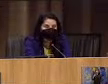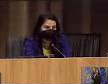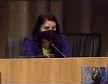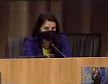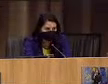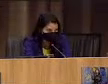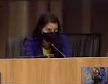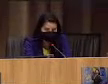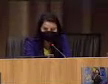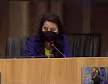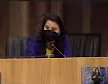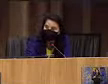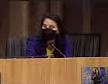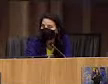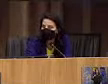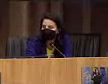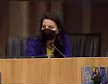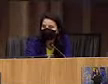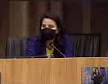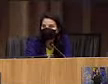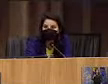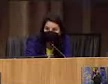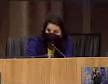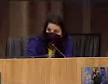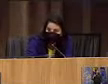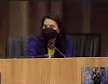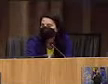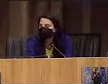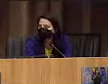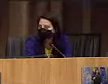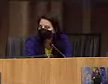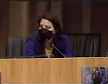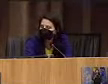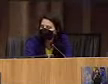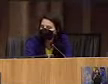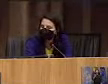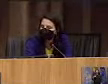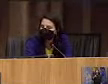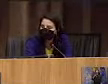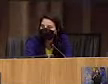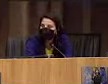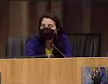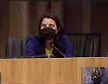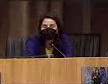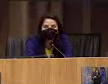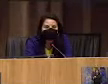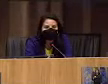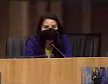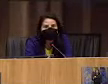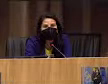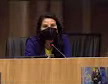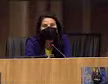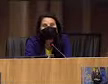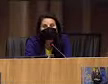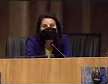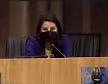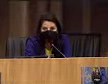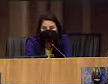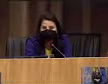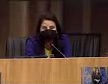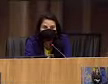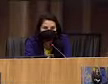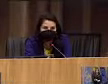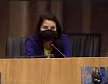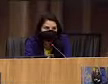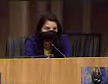we have this red in the graph, and it's referring to Omicron